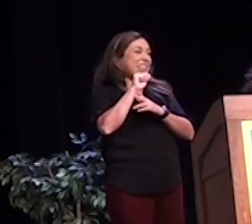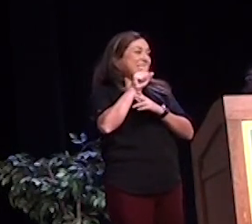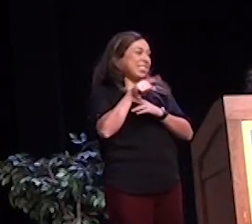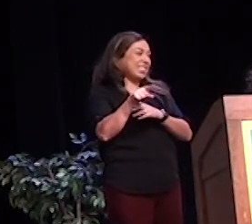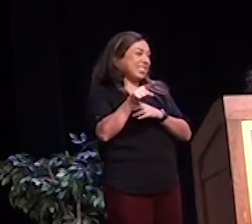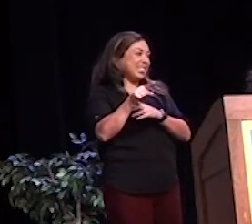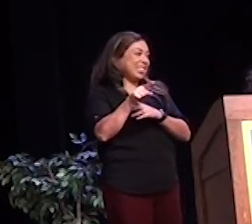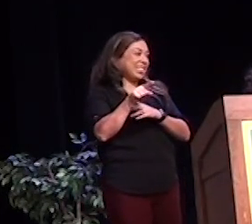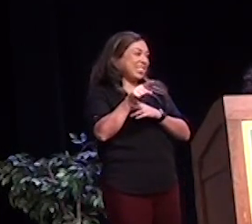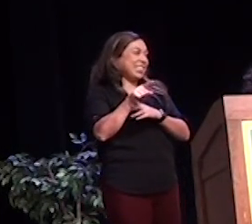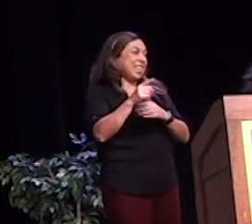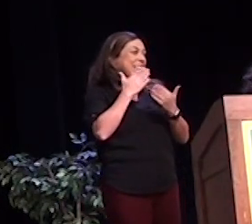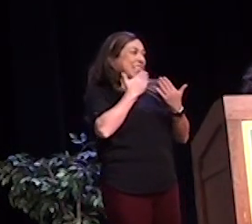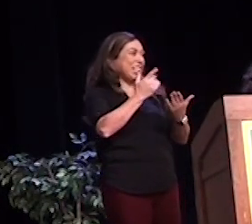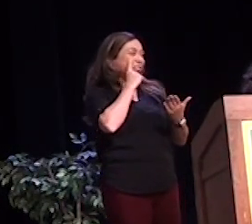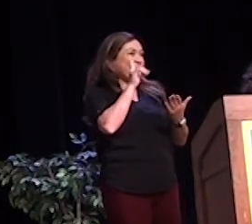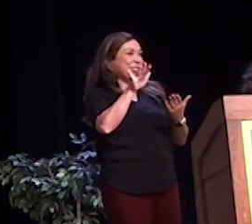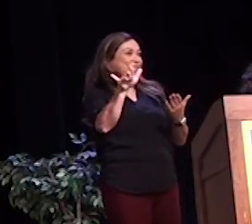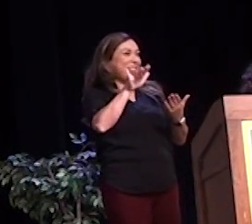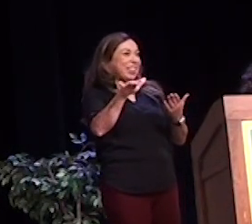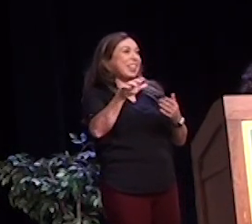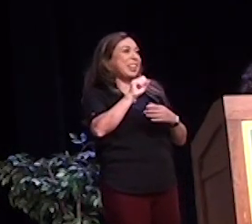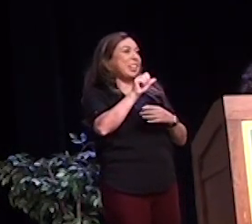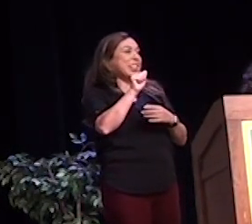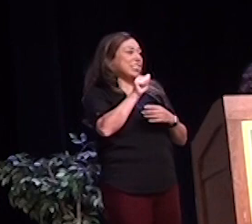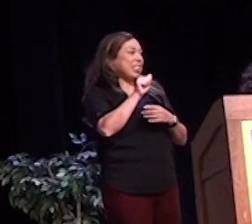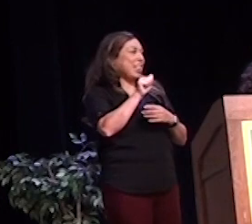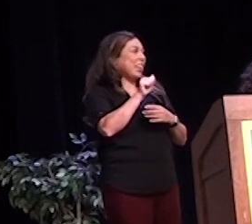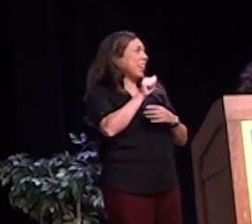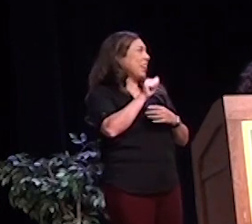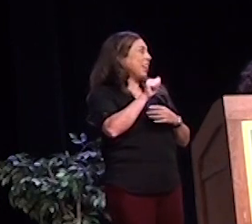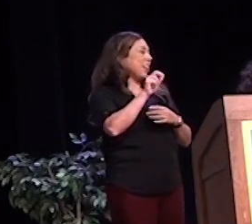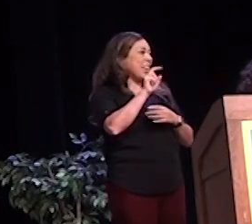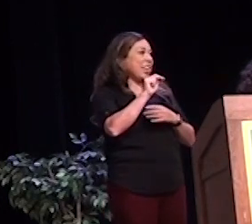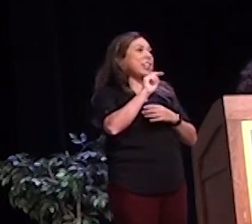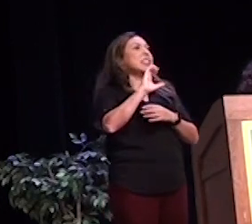SIBONEY_DIAZ. Thank you for spelling this out.